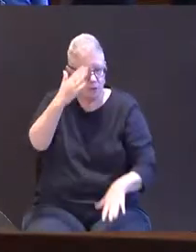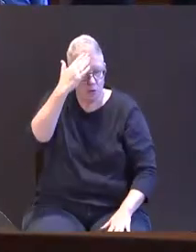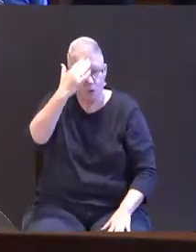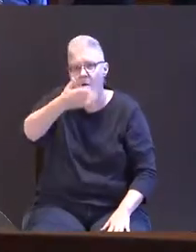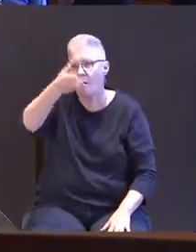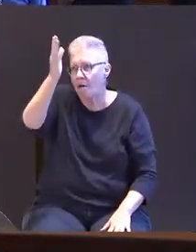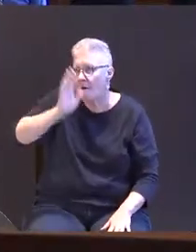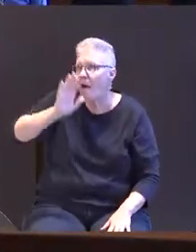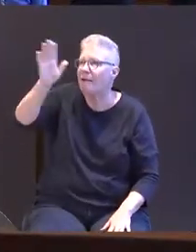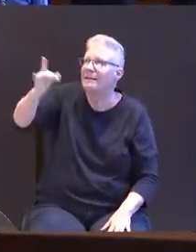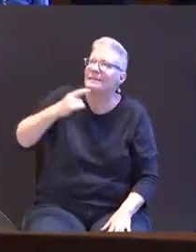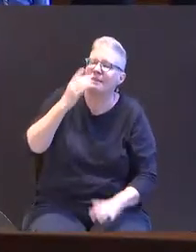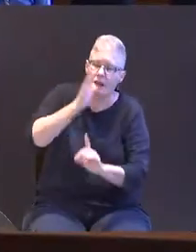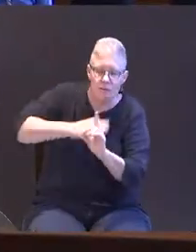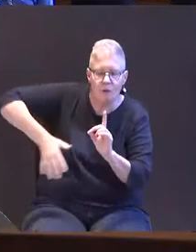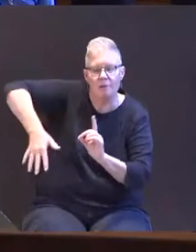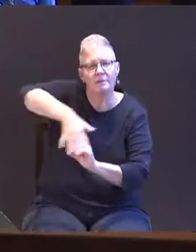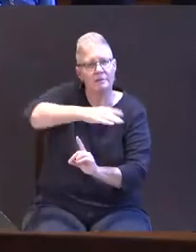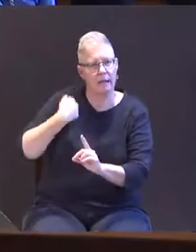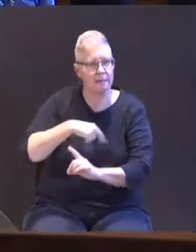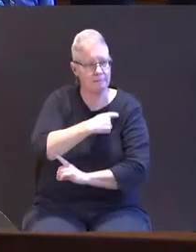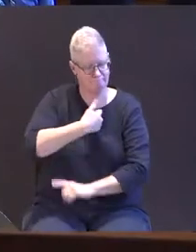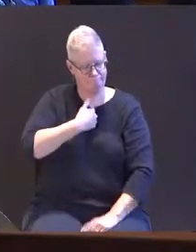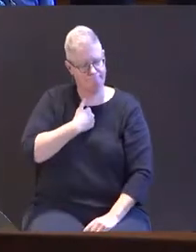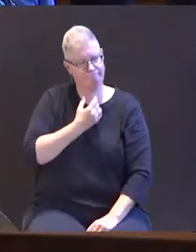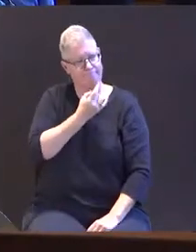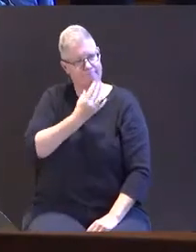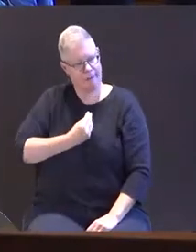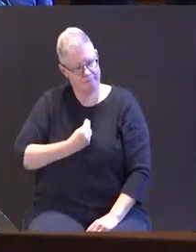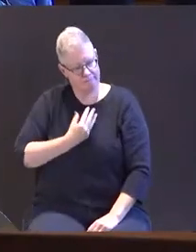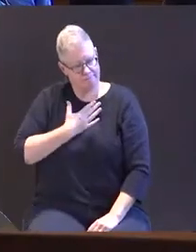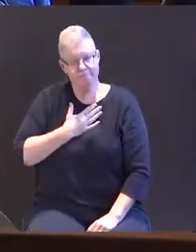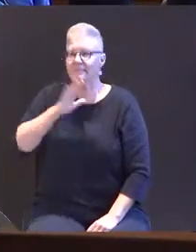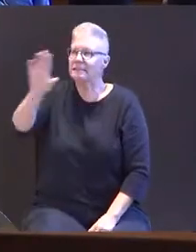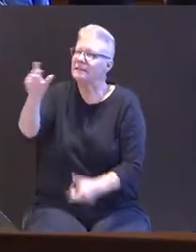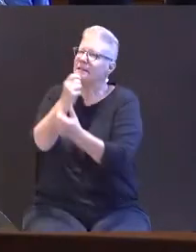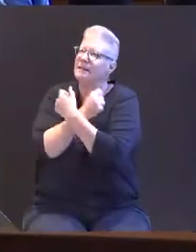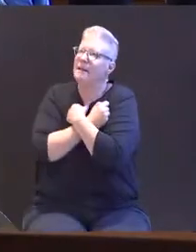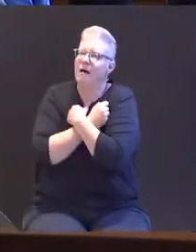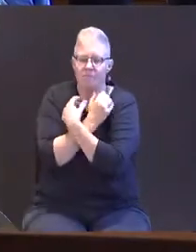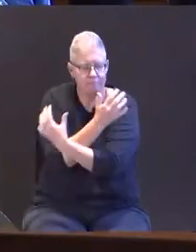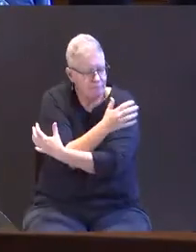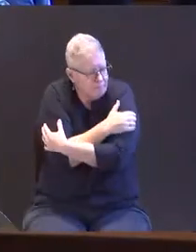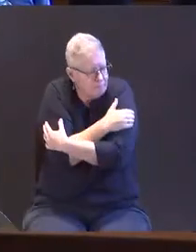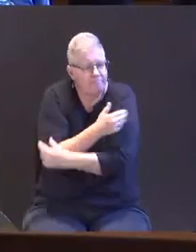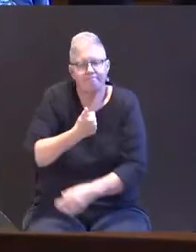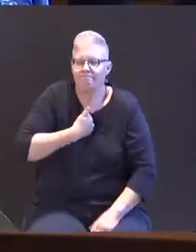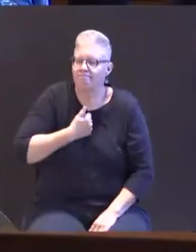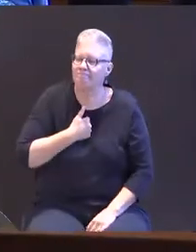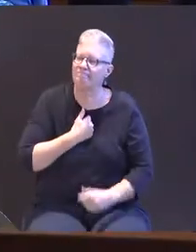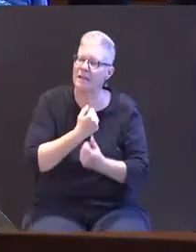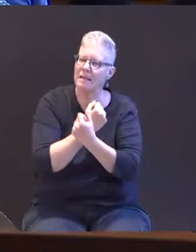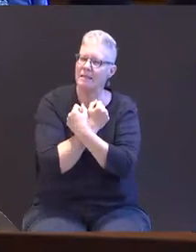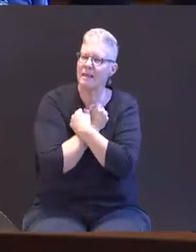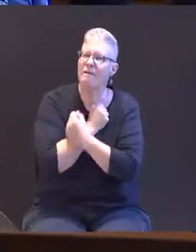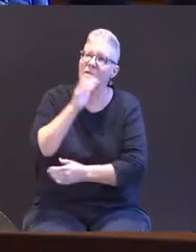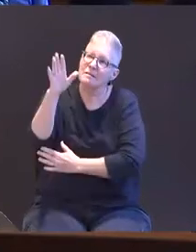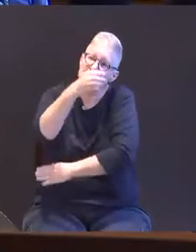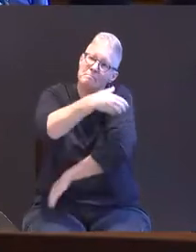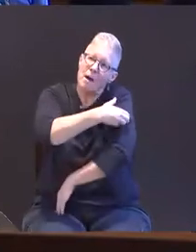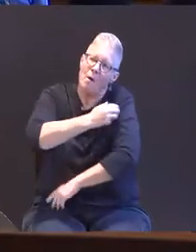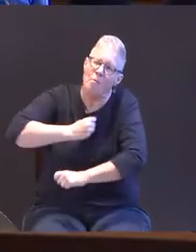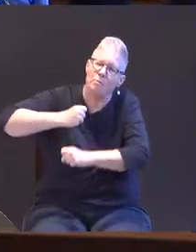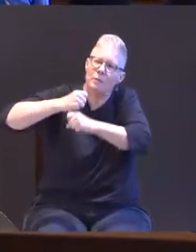us, I am light. The love of God enfolds us, I am love. The power of God protects us, I